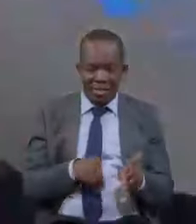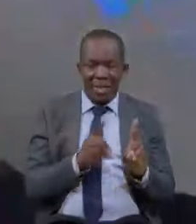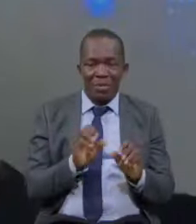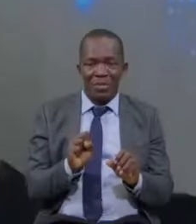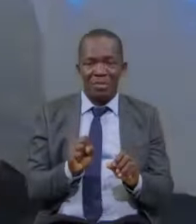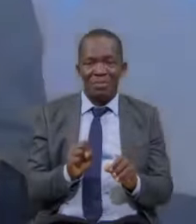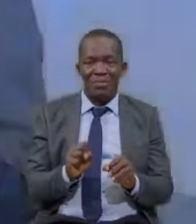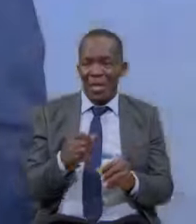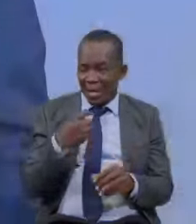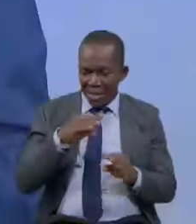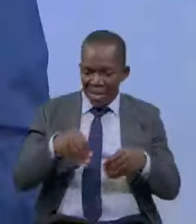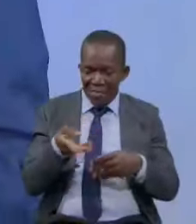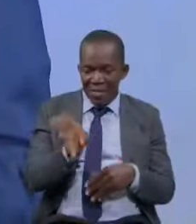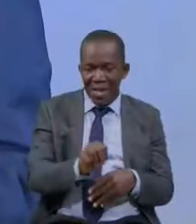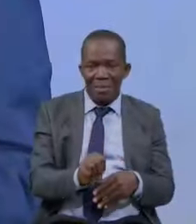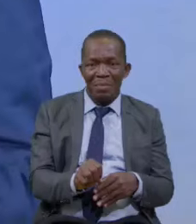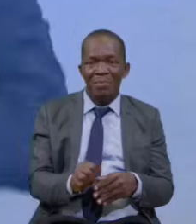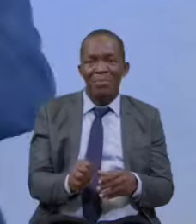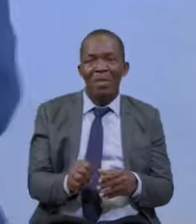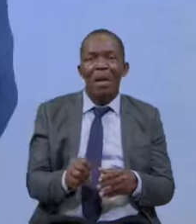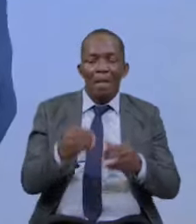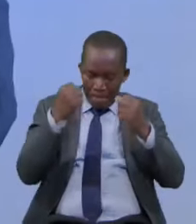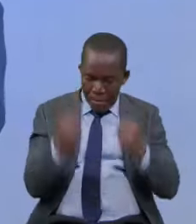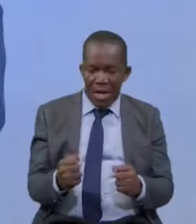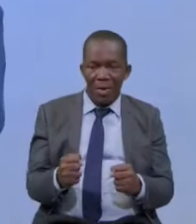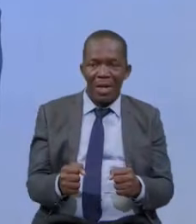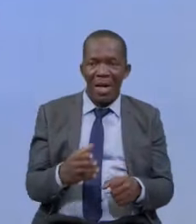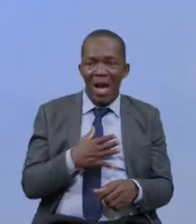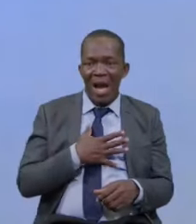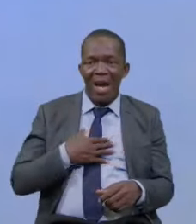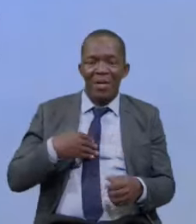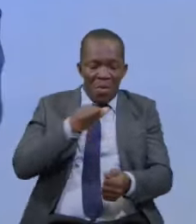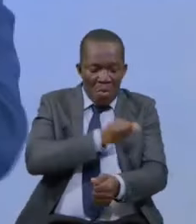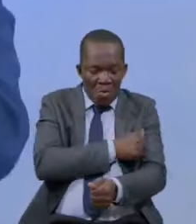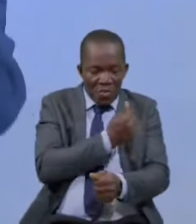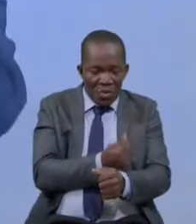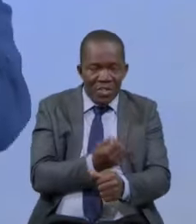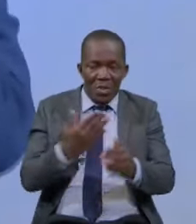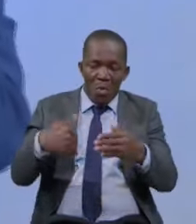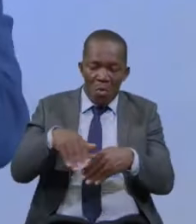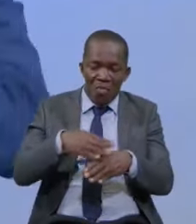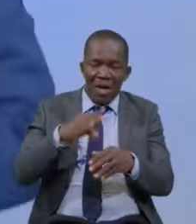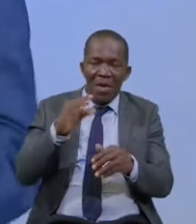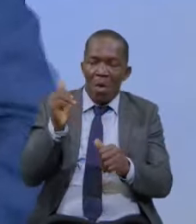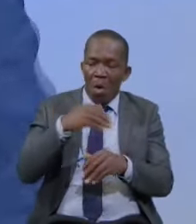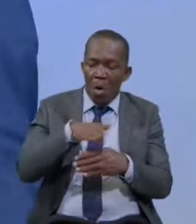them power and authority over all devils and to cure diseases. I